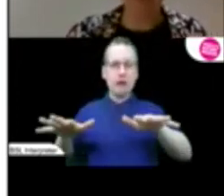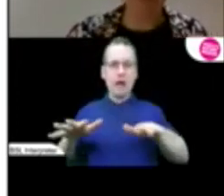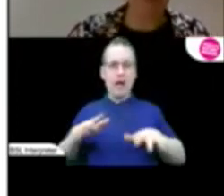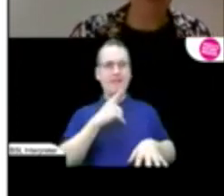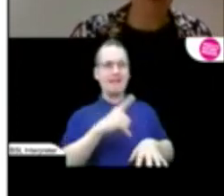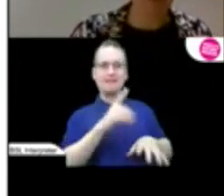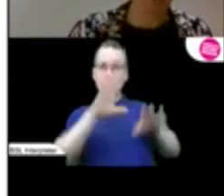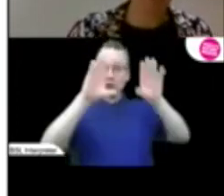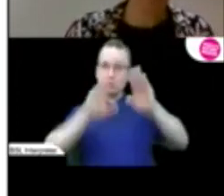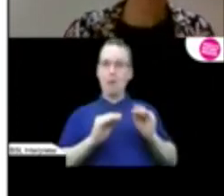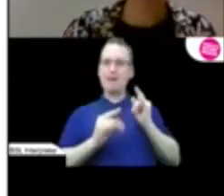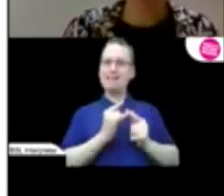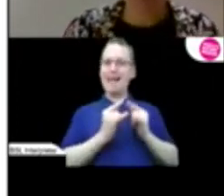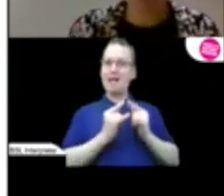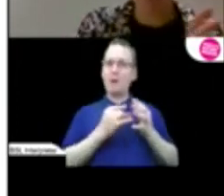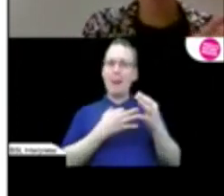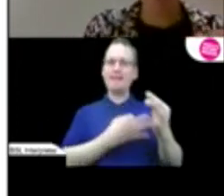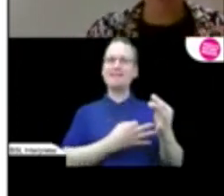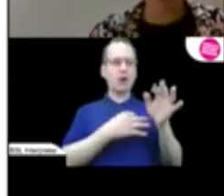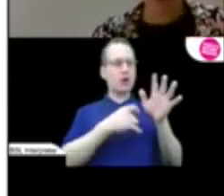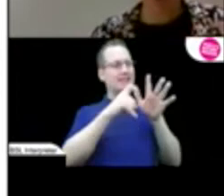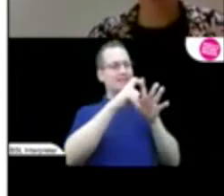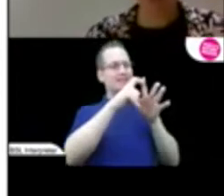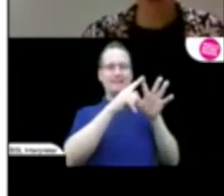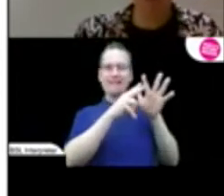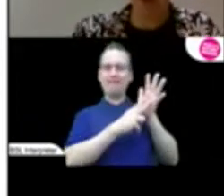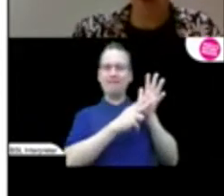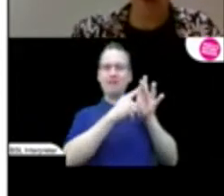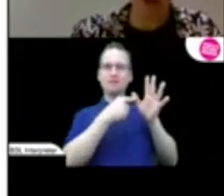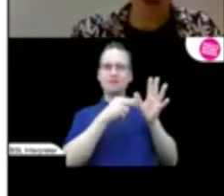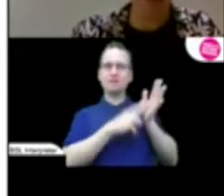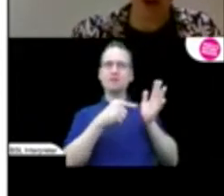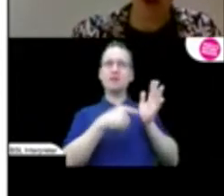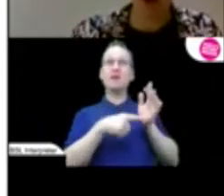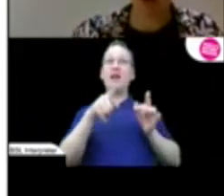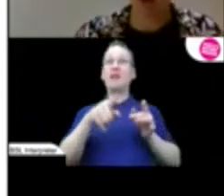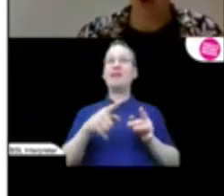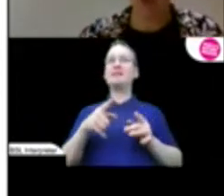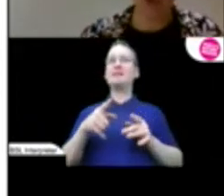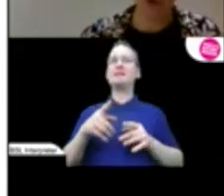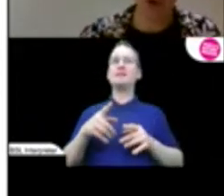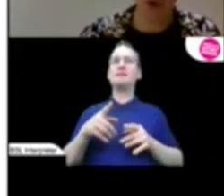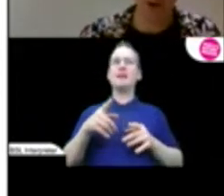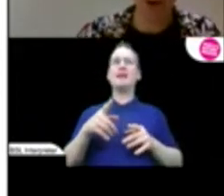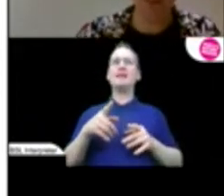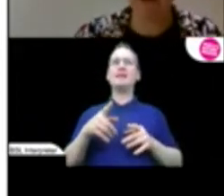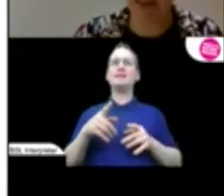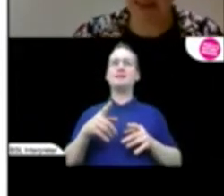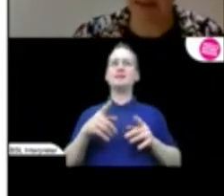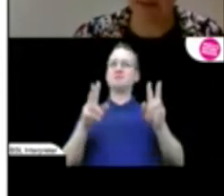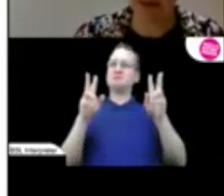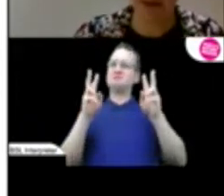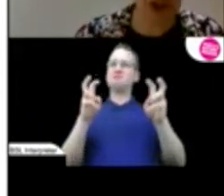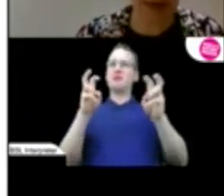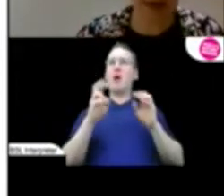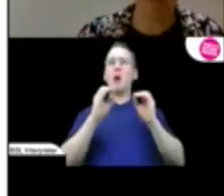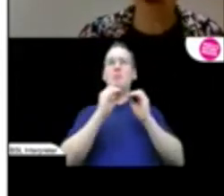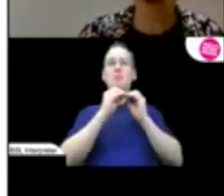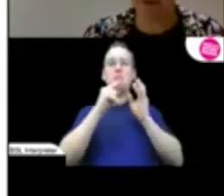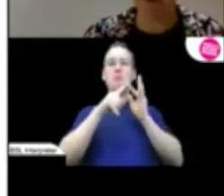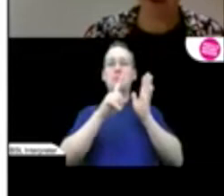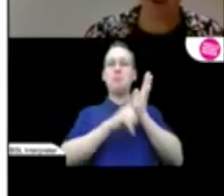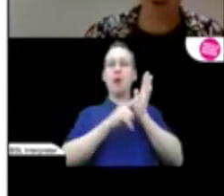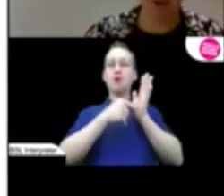sexuality. Here we can see a picture of Bolton and Park, who were two upper middle class